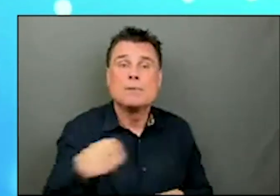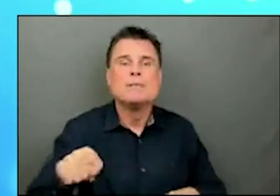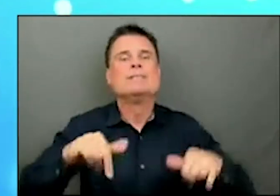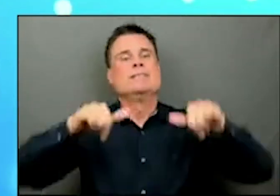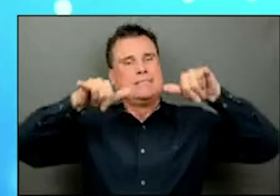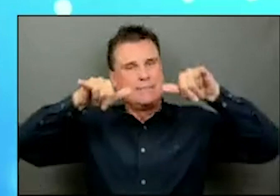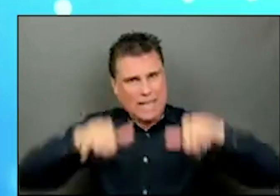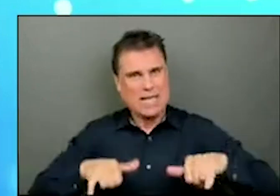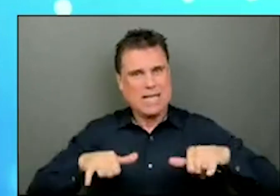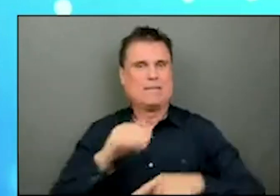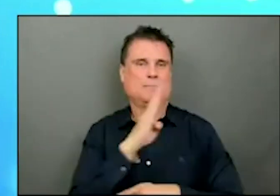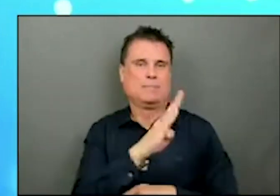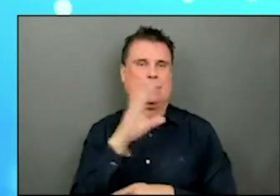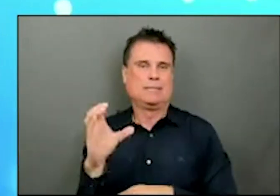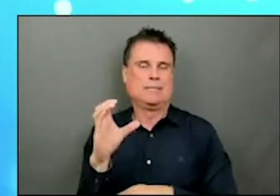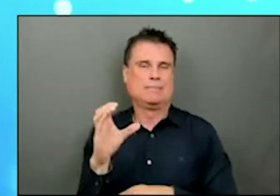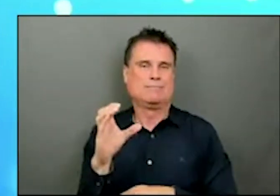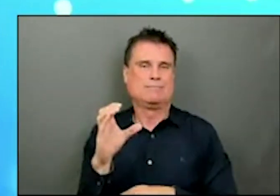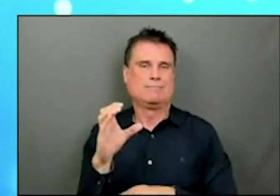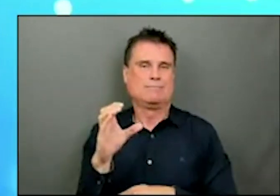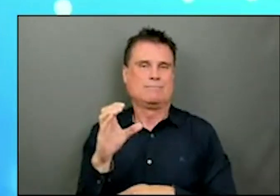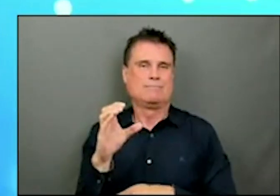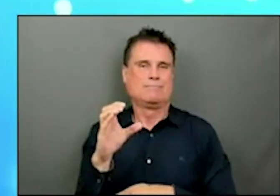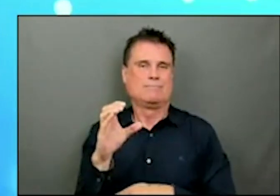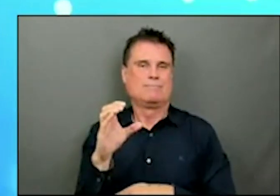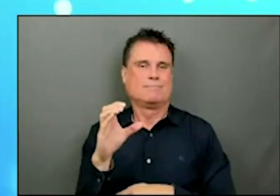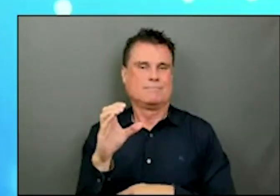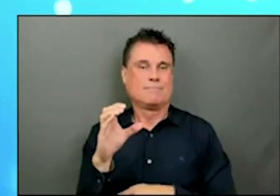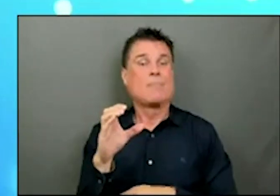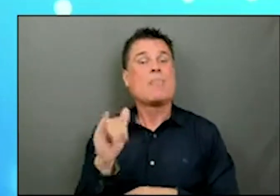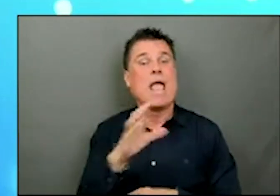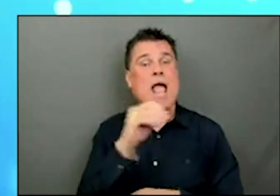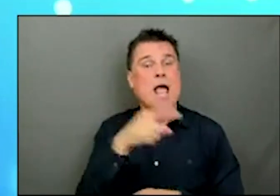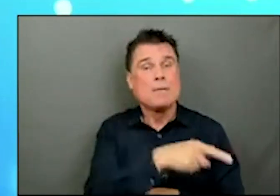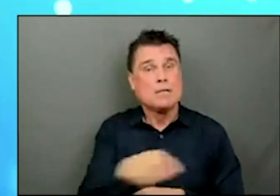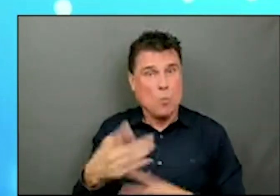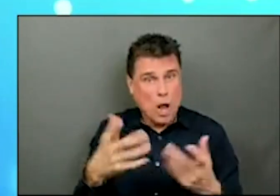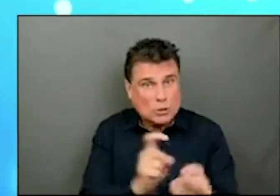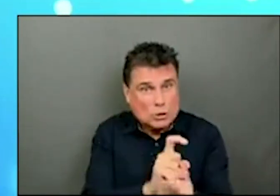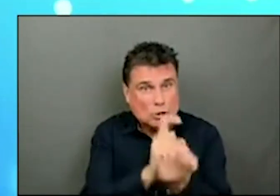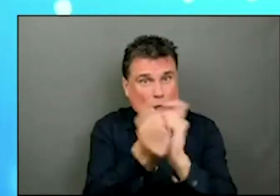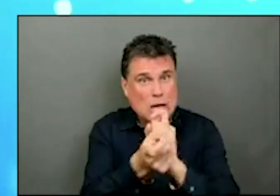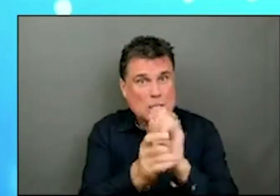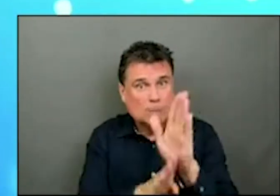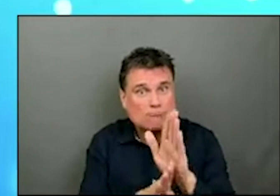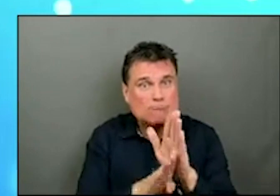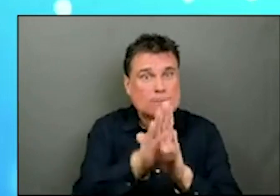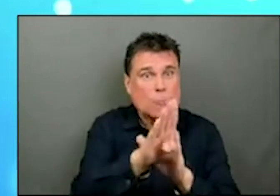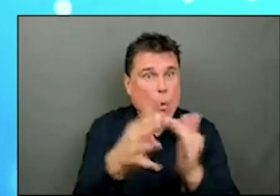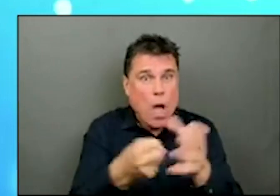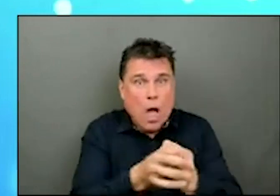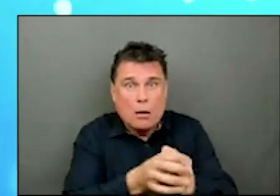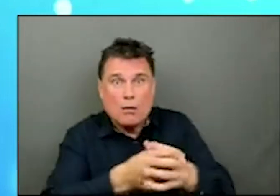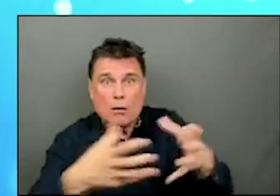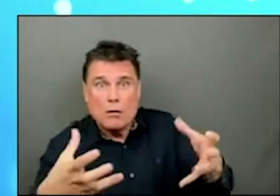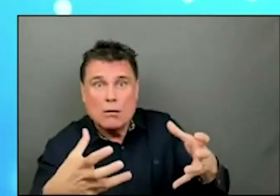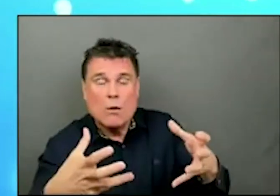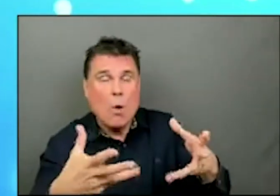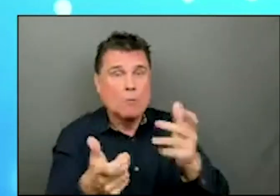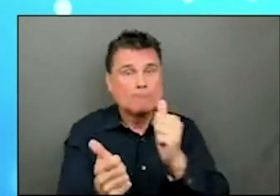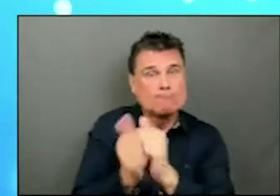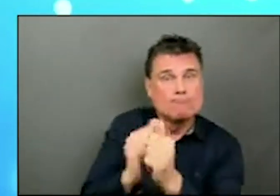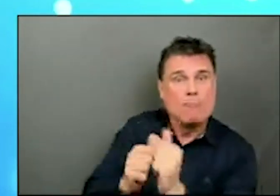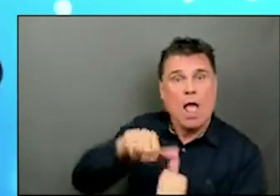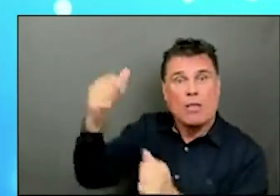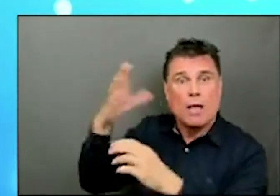of forms. They need it as they grow, evolve, pivot, compete, and at speed commercialize their products and services